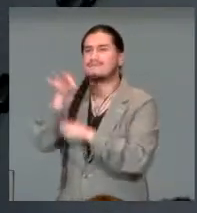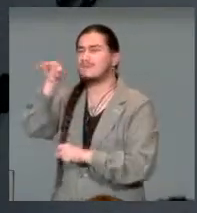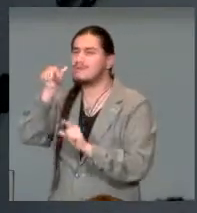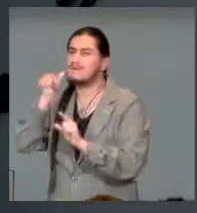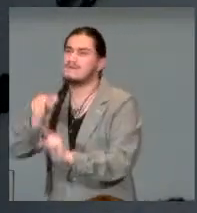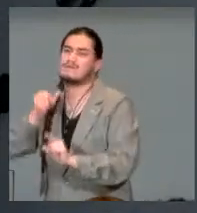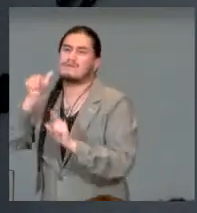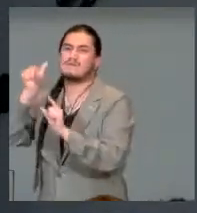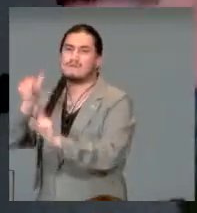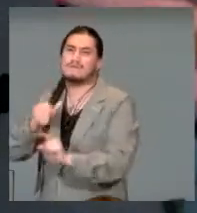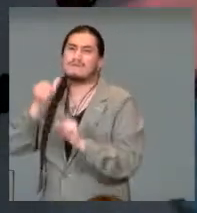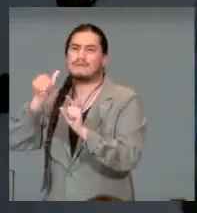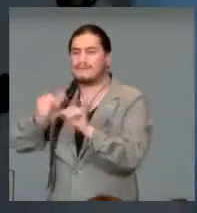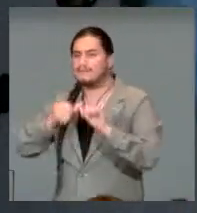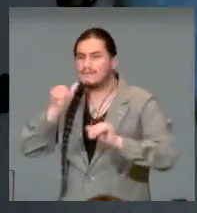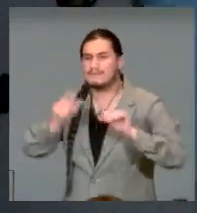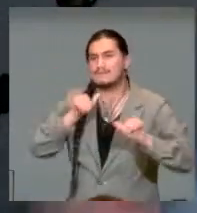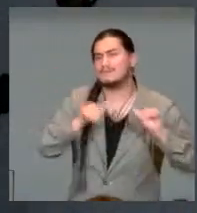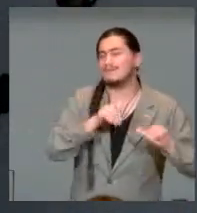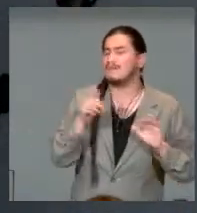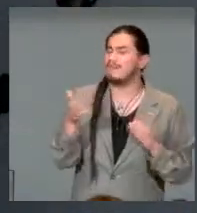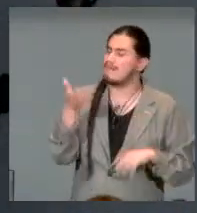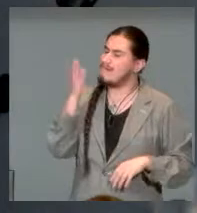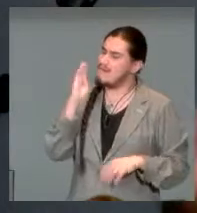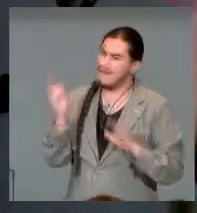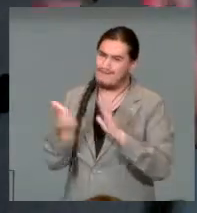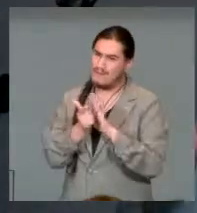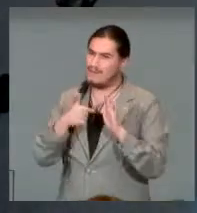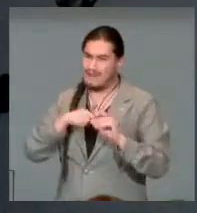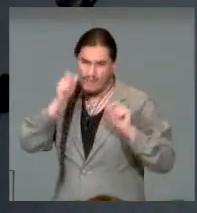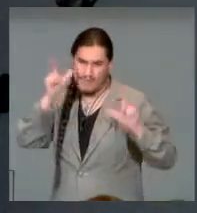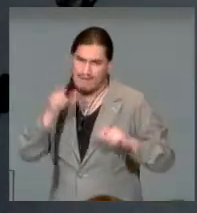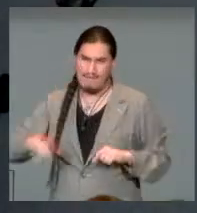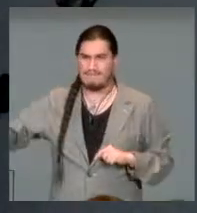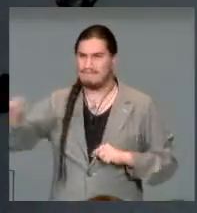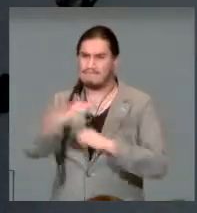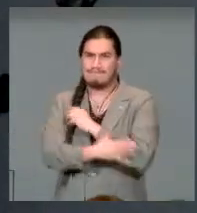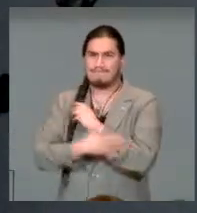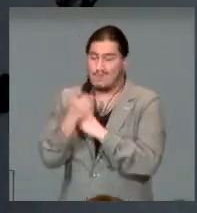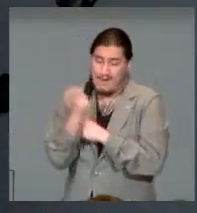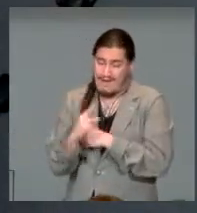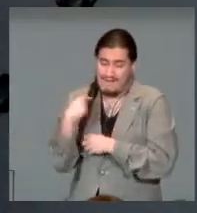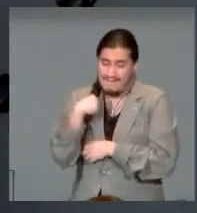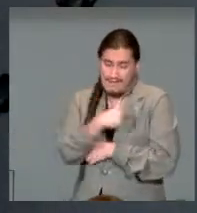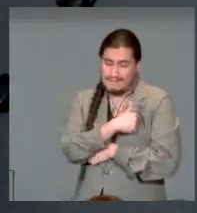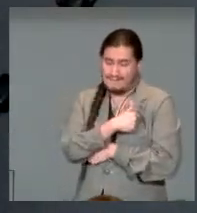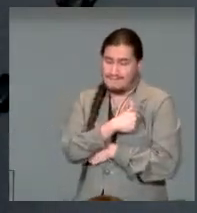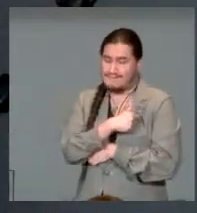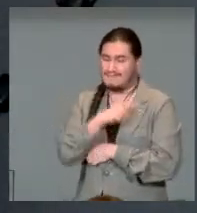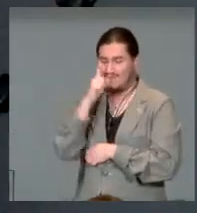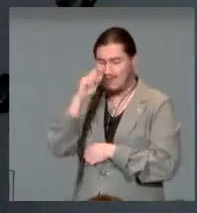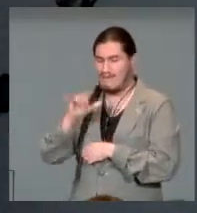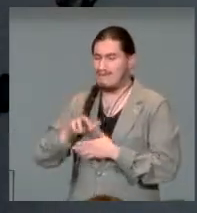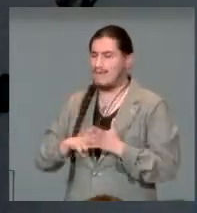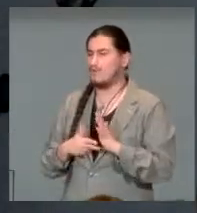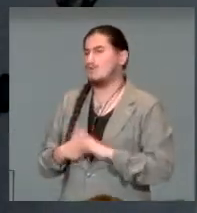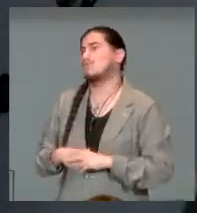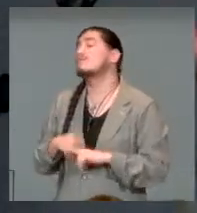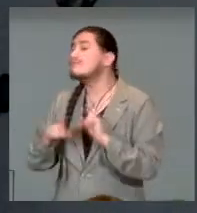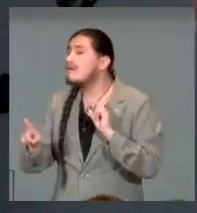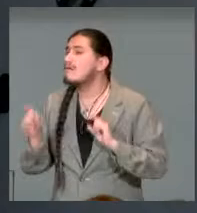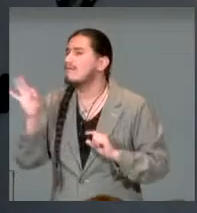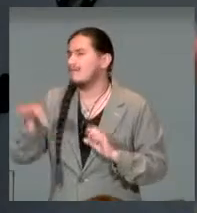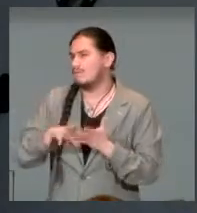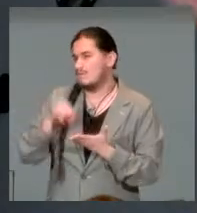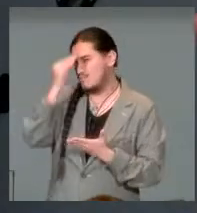awakening, awakening, awakening, and God forbid I awaken this nation, or any of us at that matter. But if I've learned